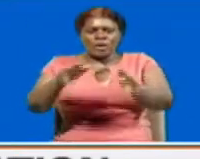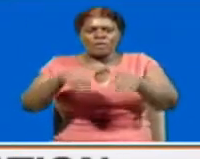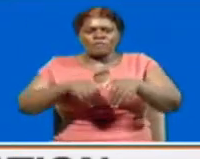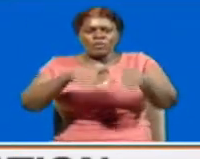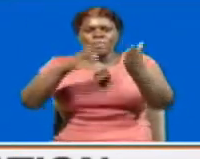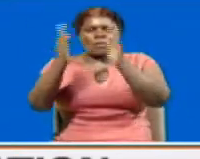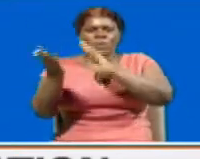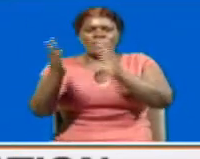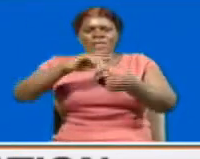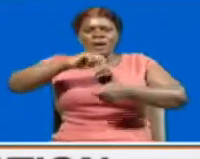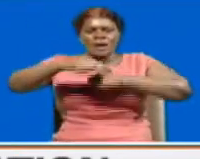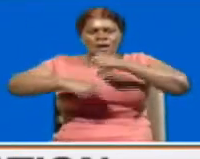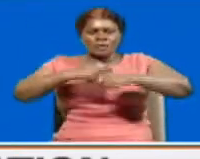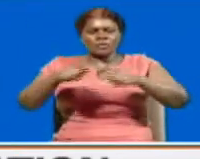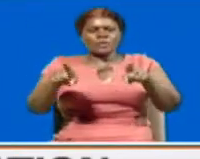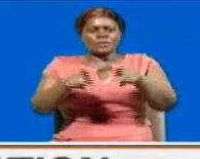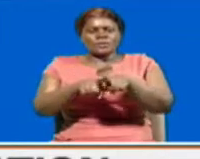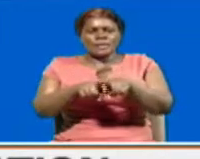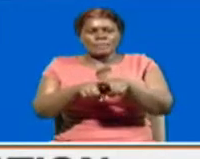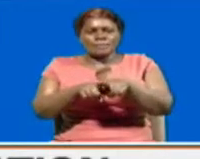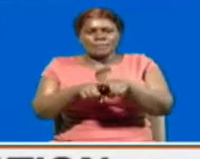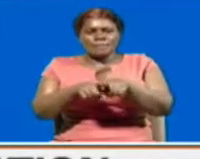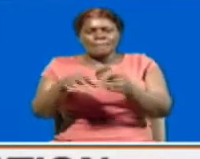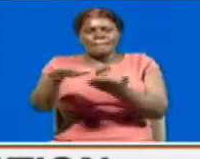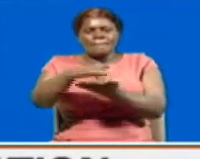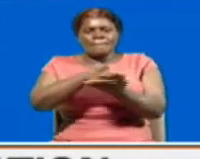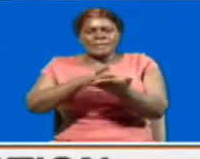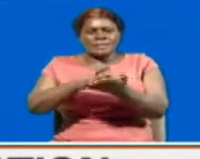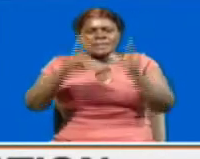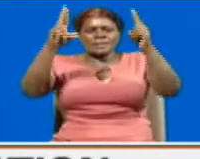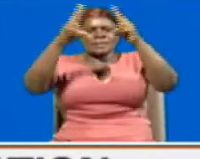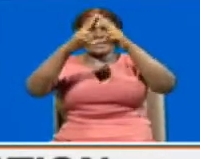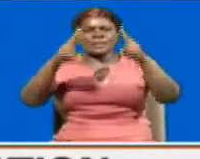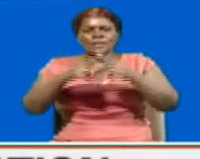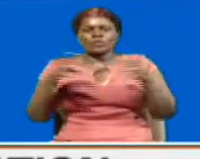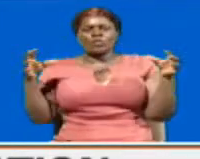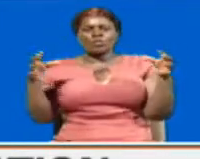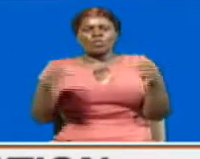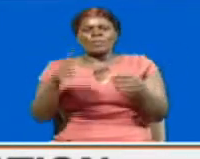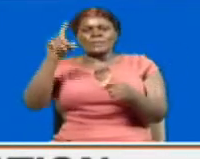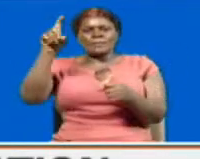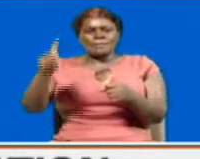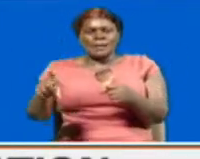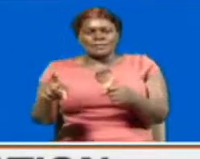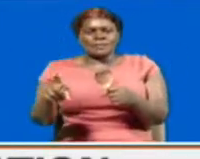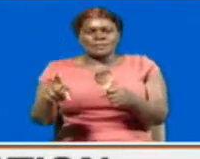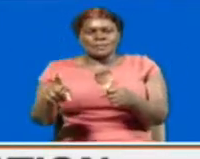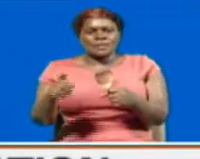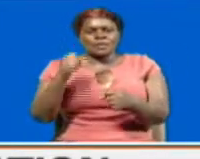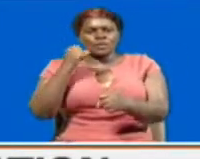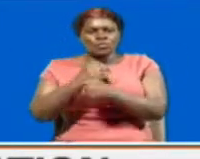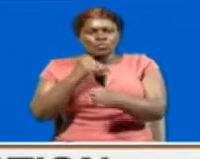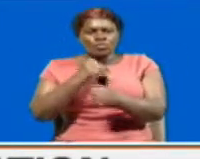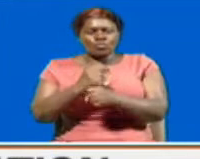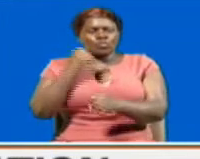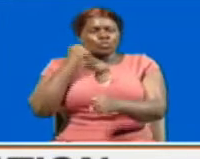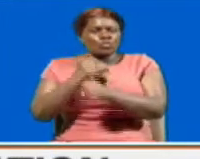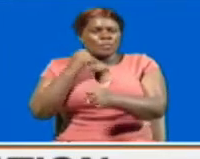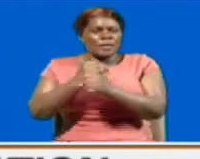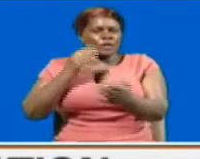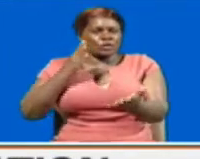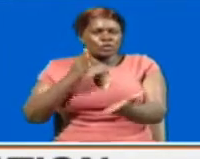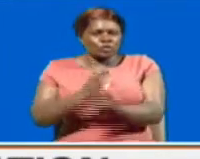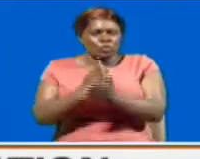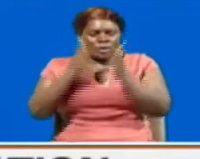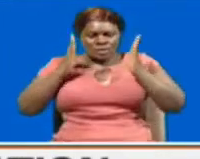climate action and the fundamentals that the international community must attend to in order to ensure